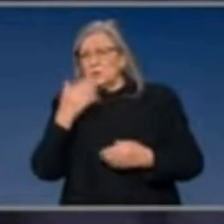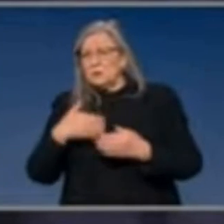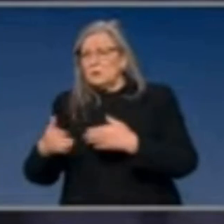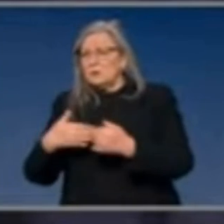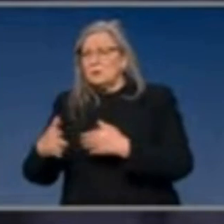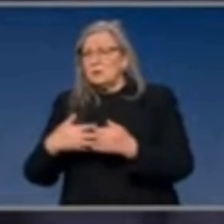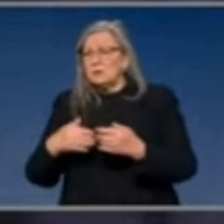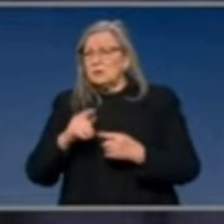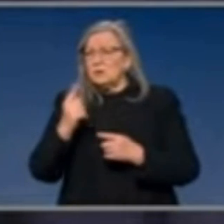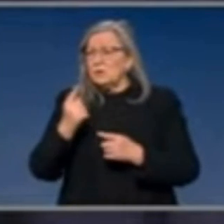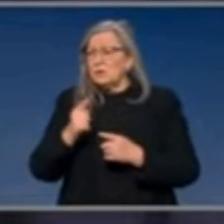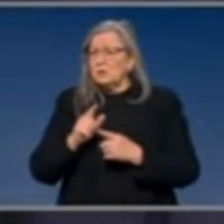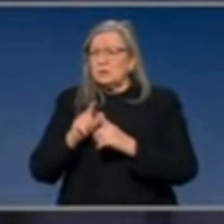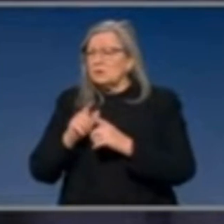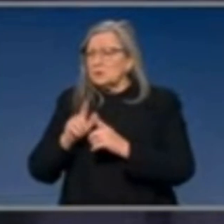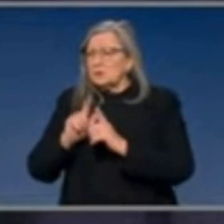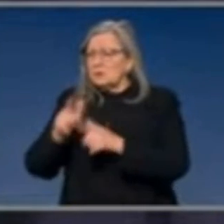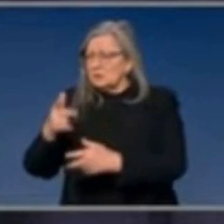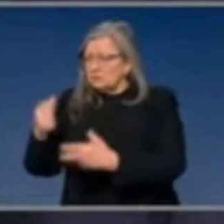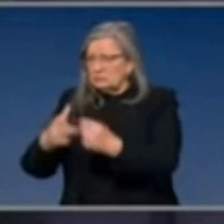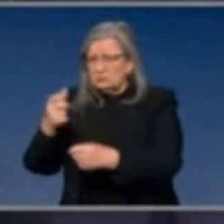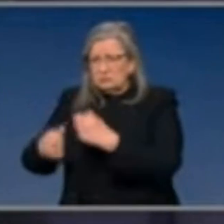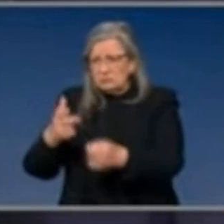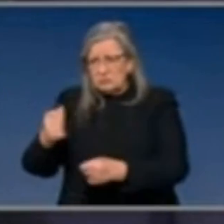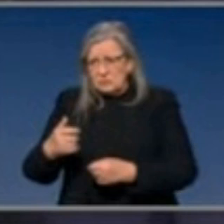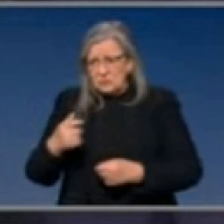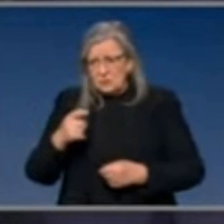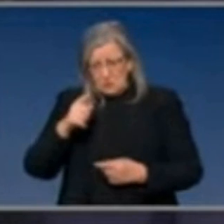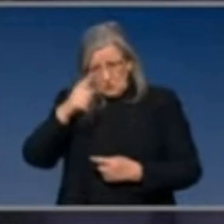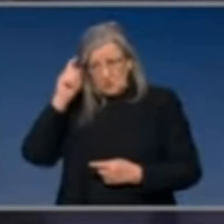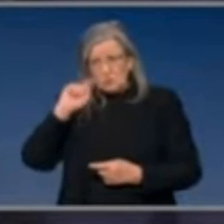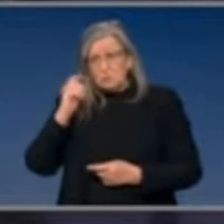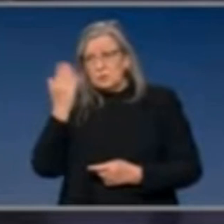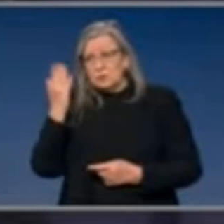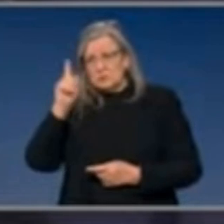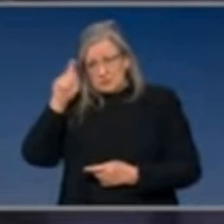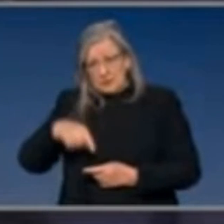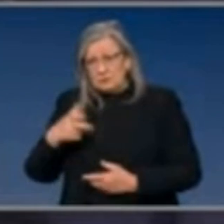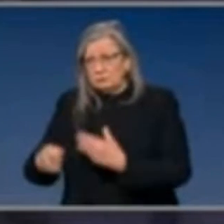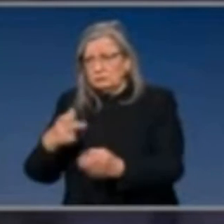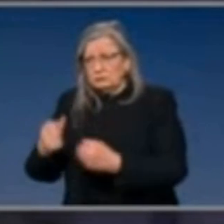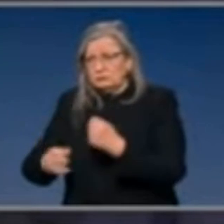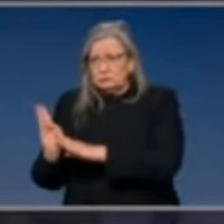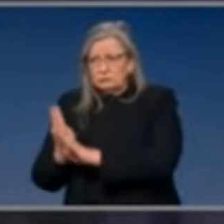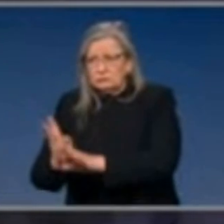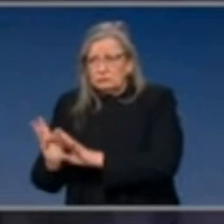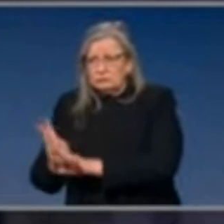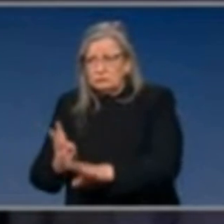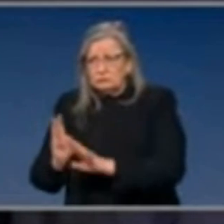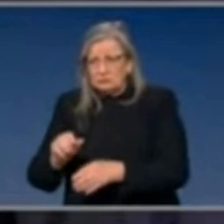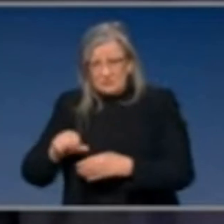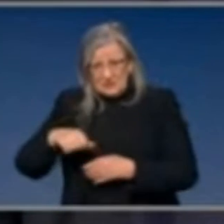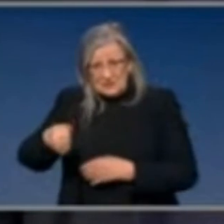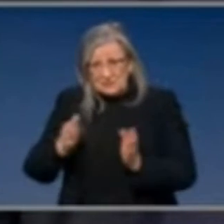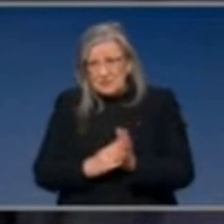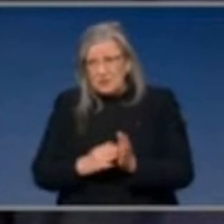13 date. Are we expecting schools at that point to be already giving out jabs to kids, or is it in a few months? And is that very much